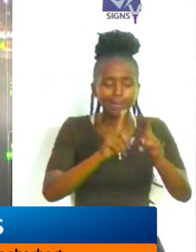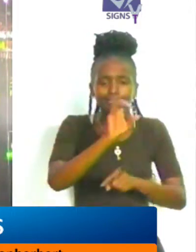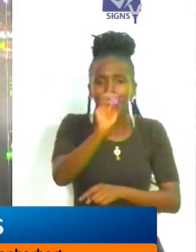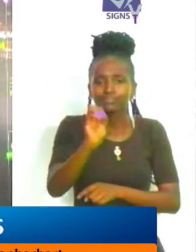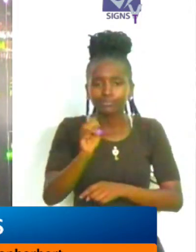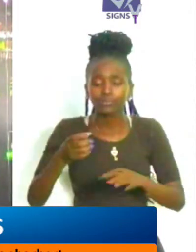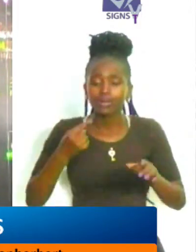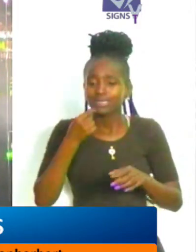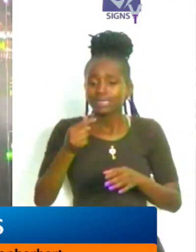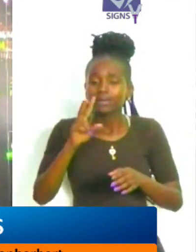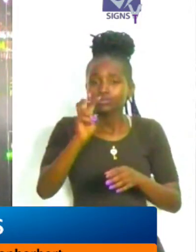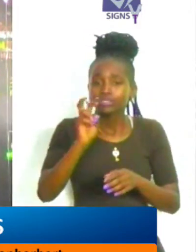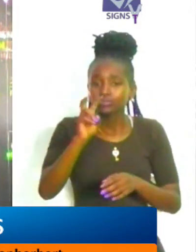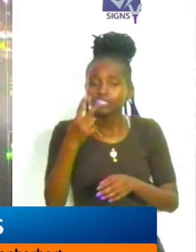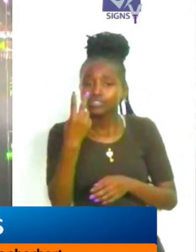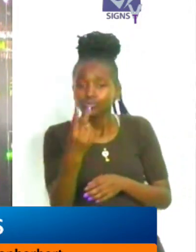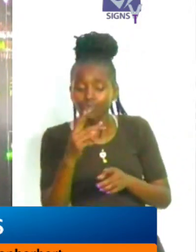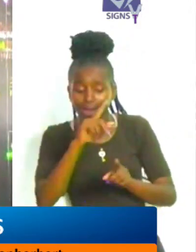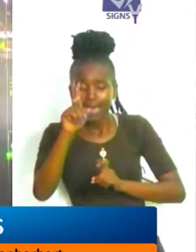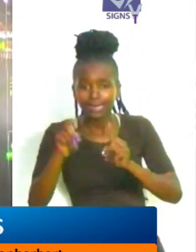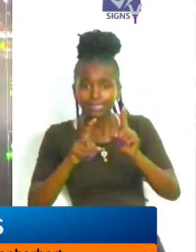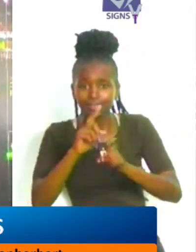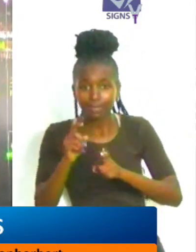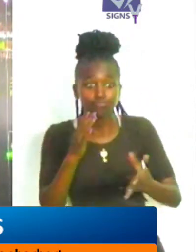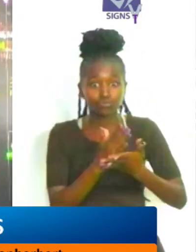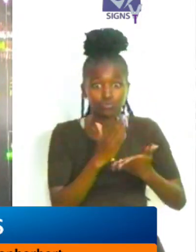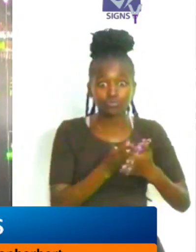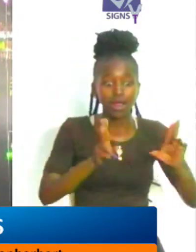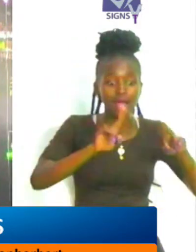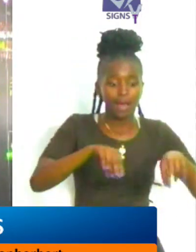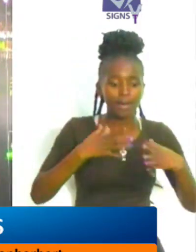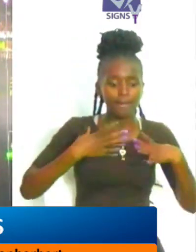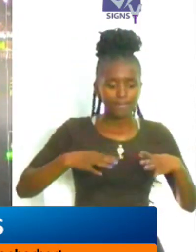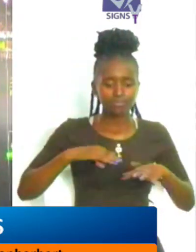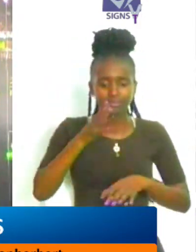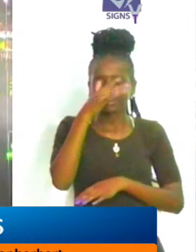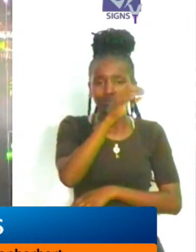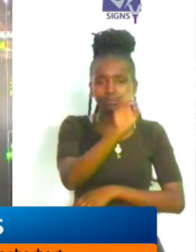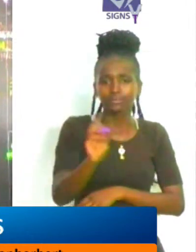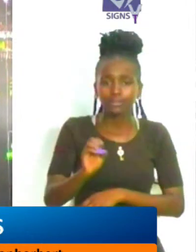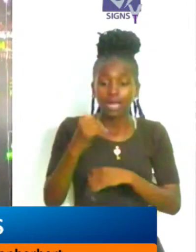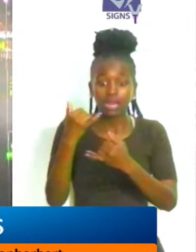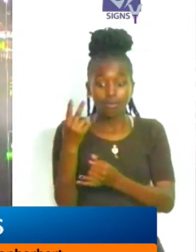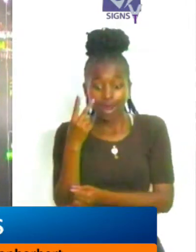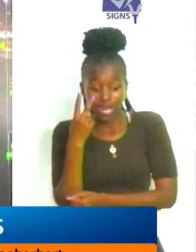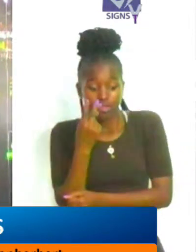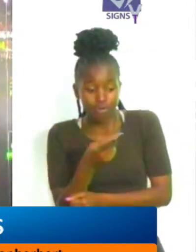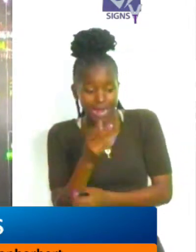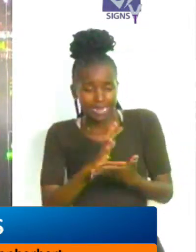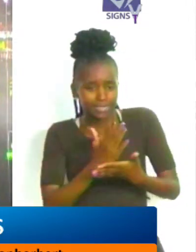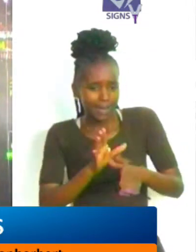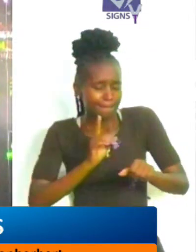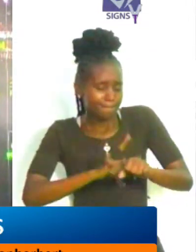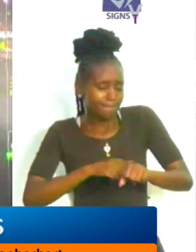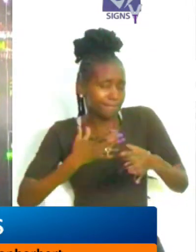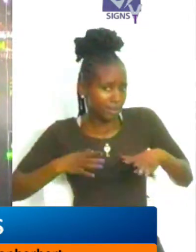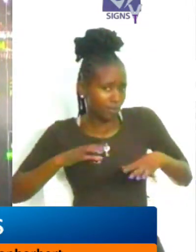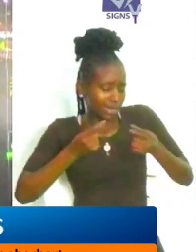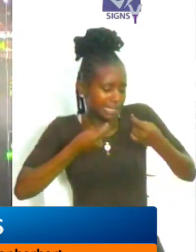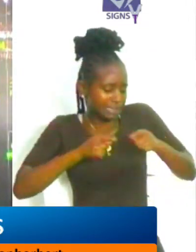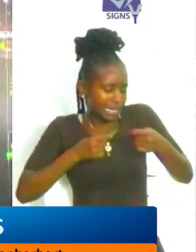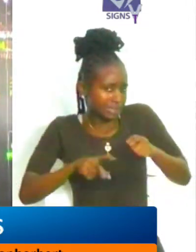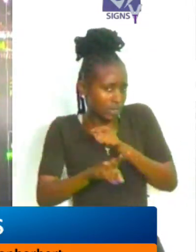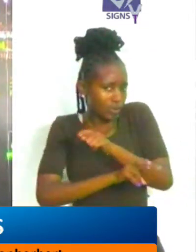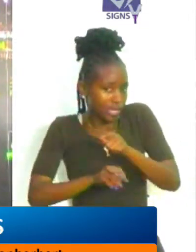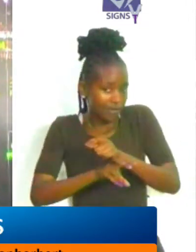KCSE results were credible, dismissing claims that there were cases of examination malpractices. Speaking when he